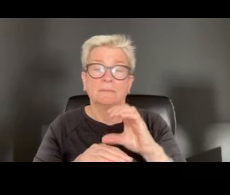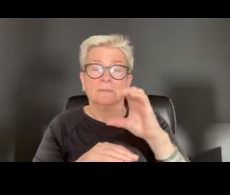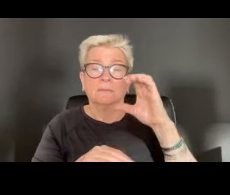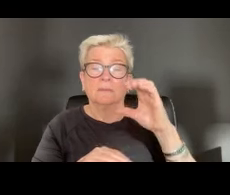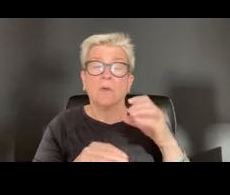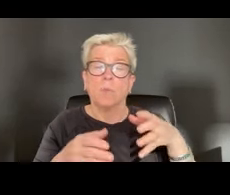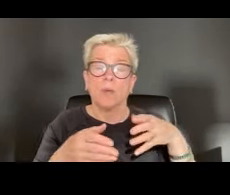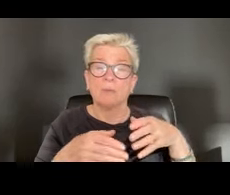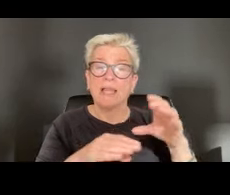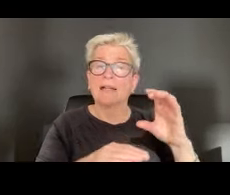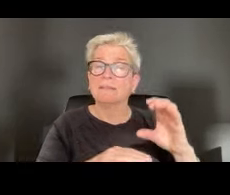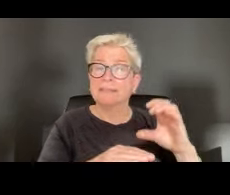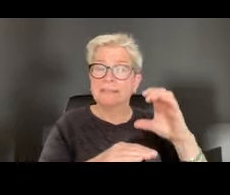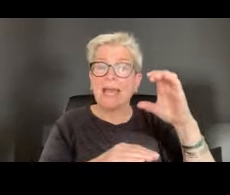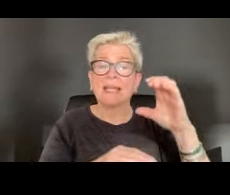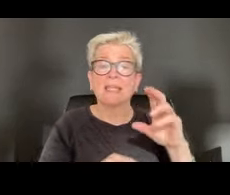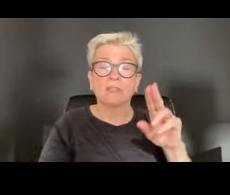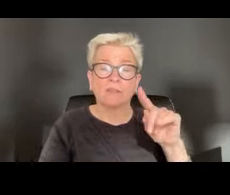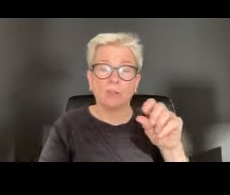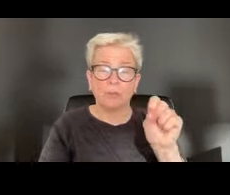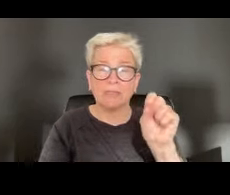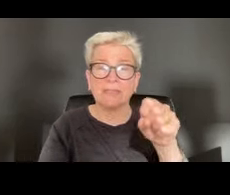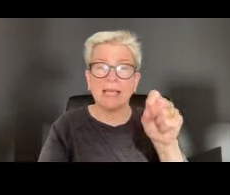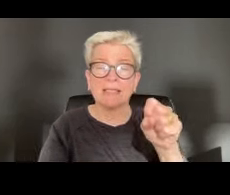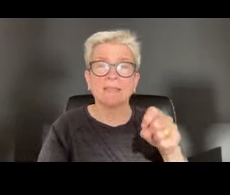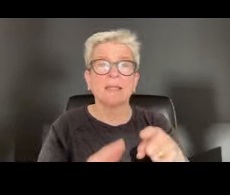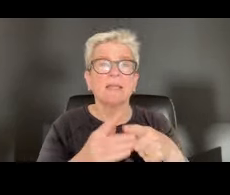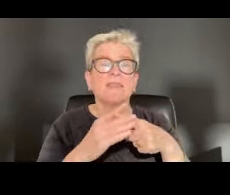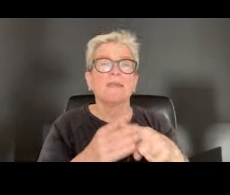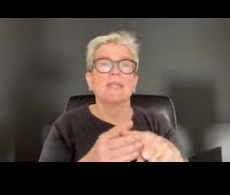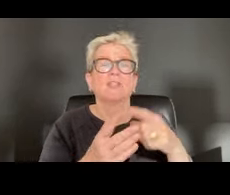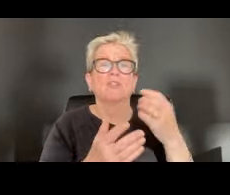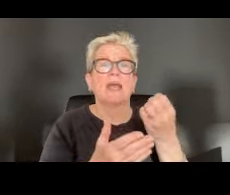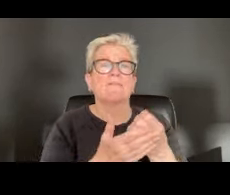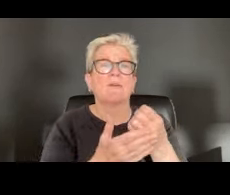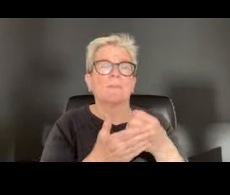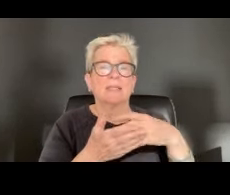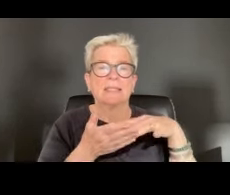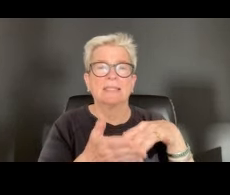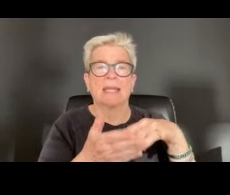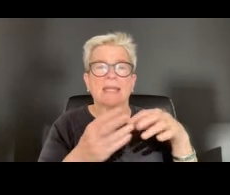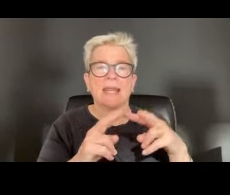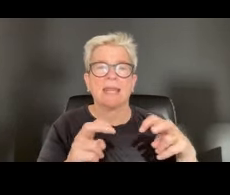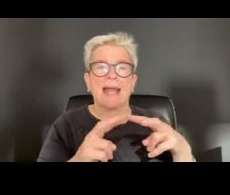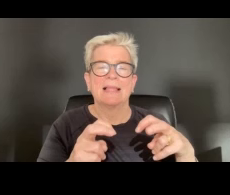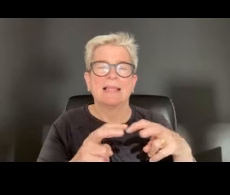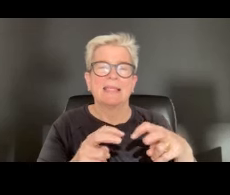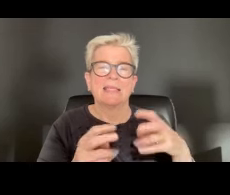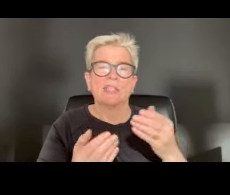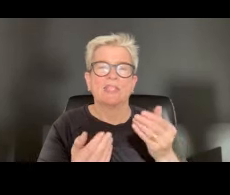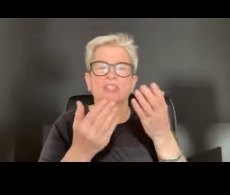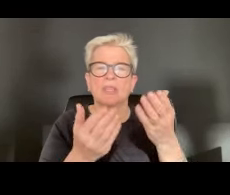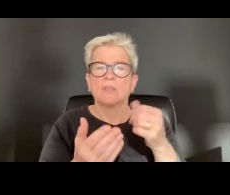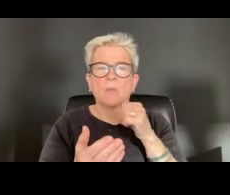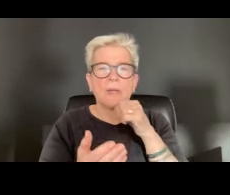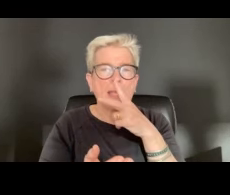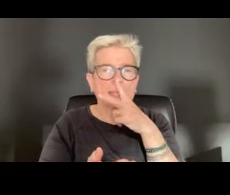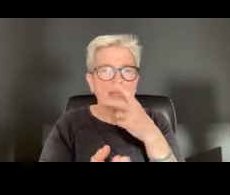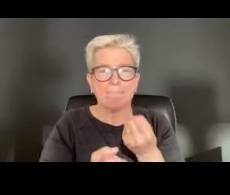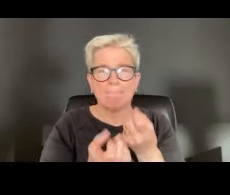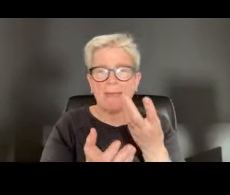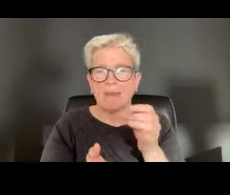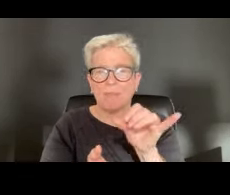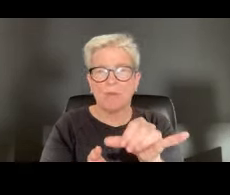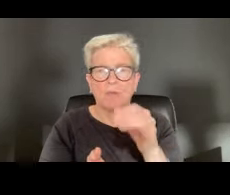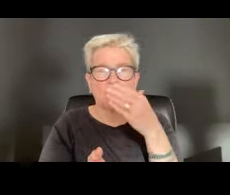While we would allow stacking of units, initial economic feasibility analysis suggests that we would not likely see many of these units because of the